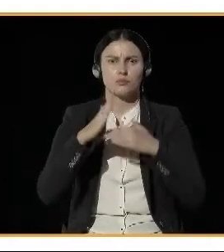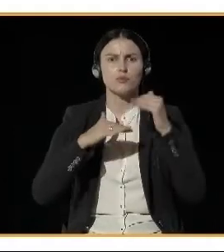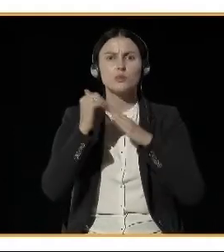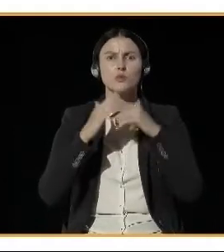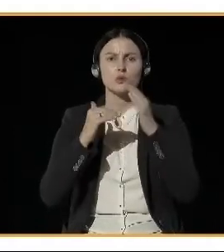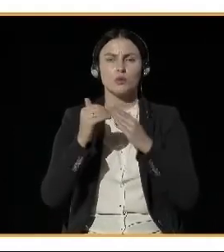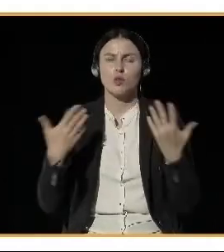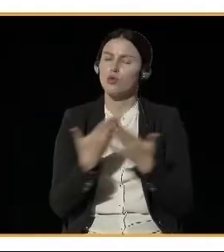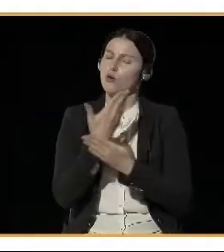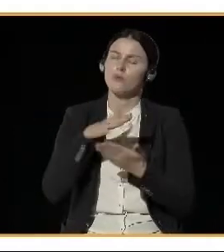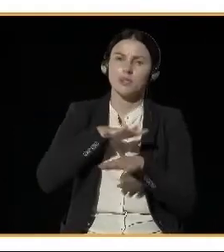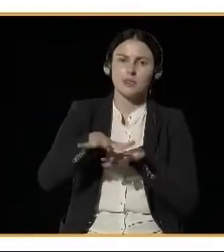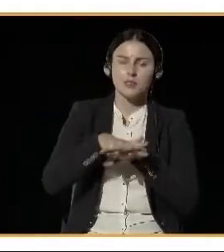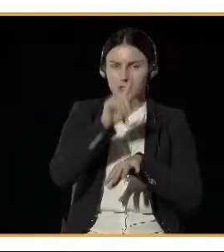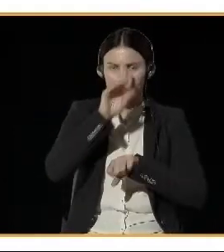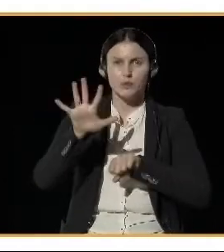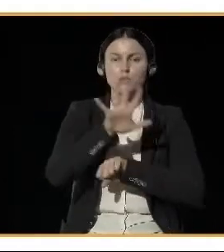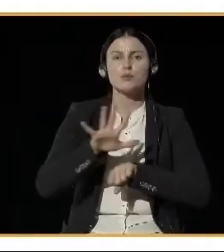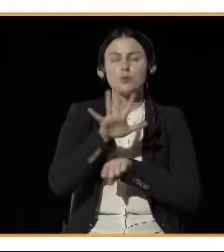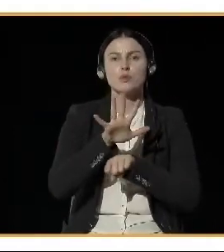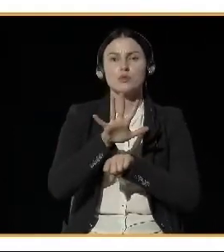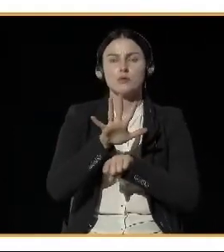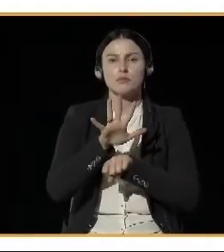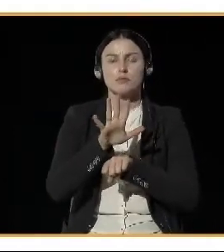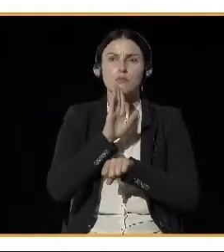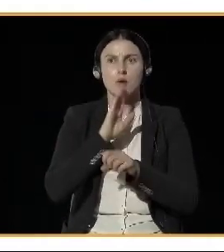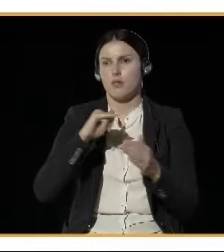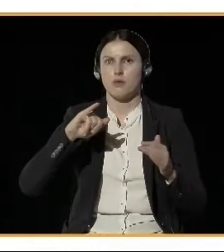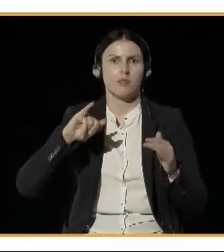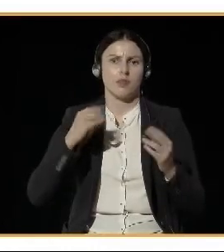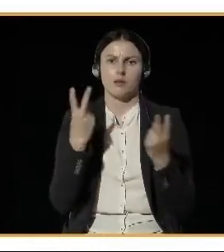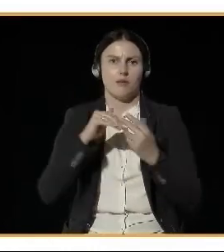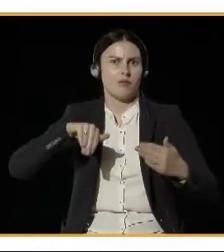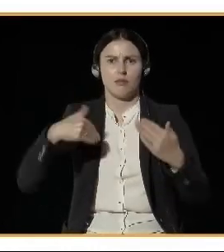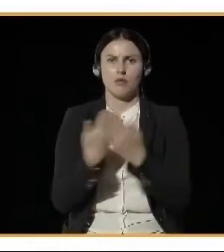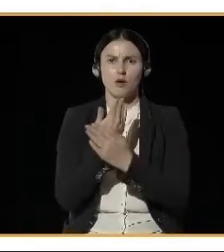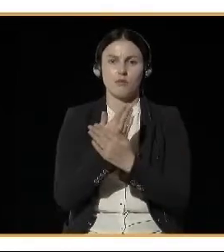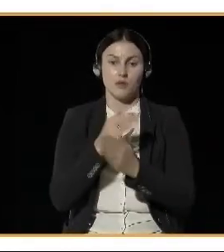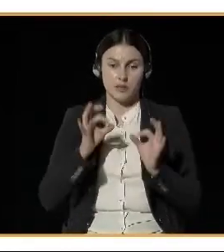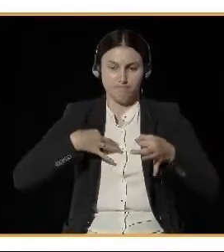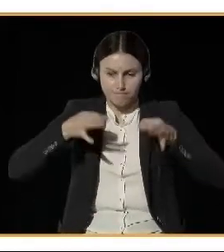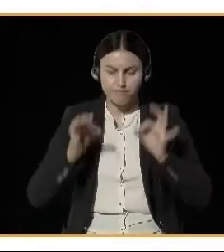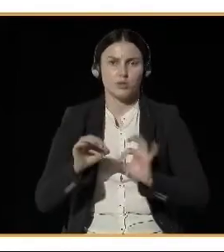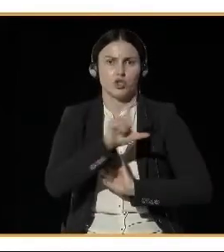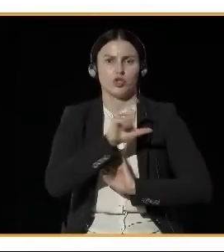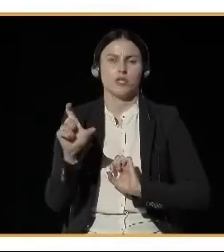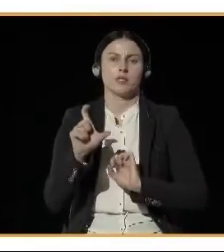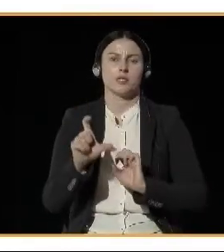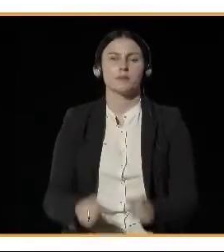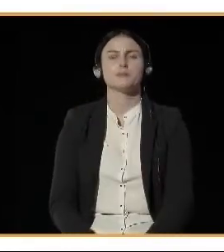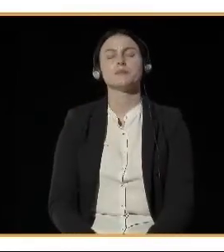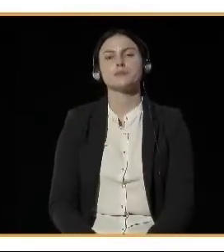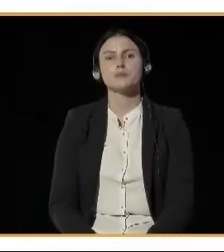under this new demographic reality. There are many problems, plenty of problems. For